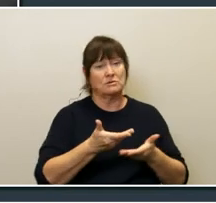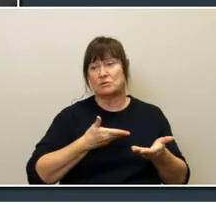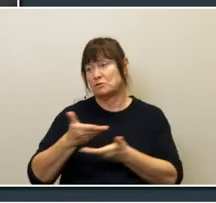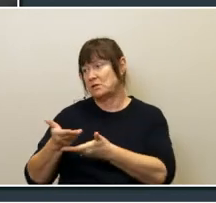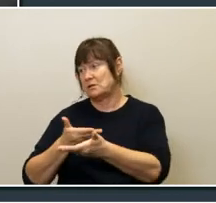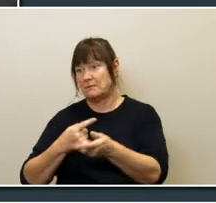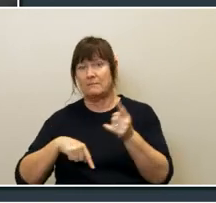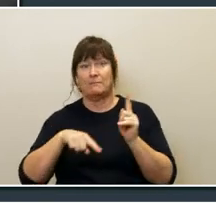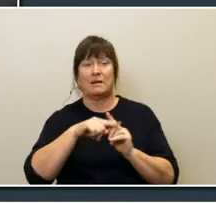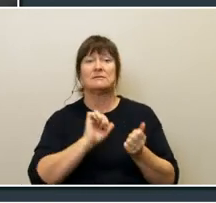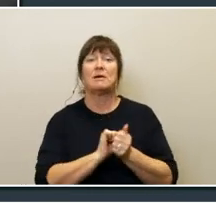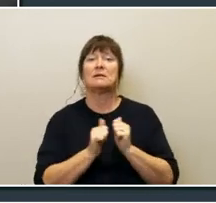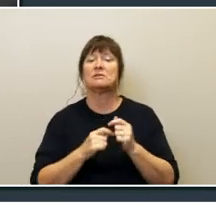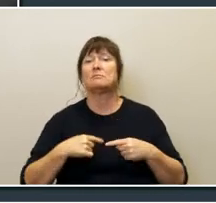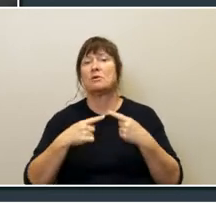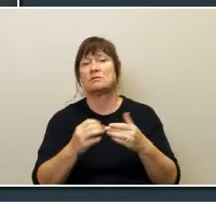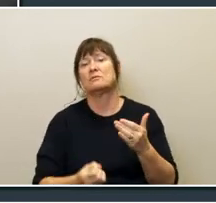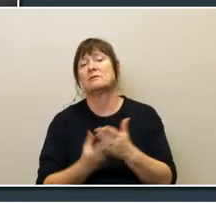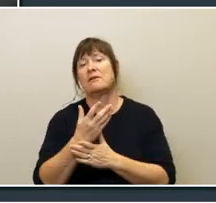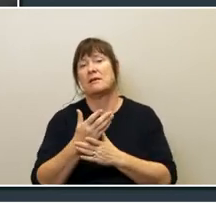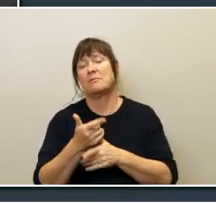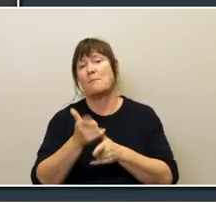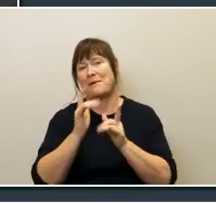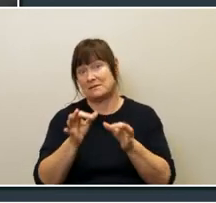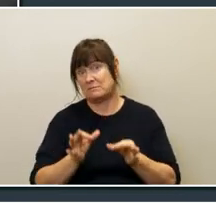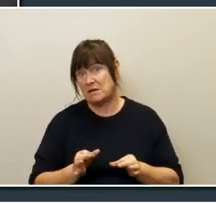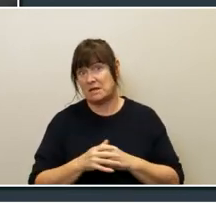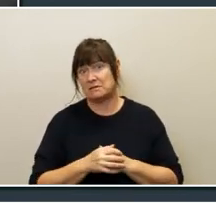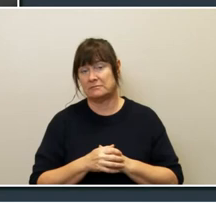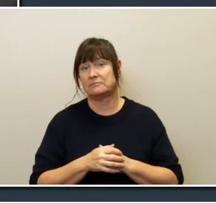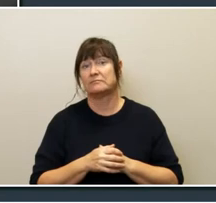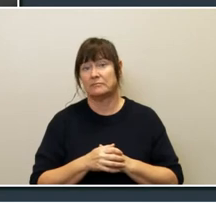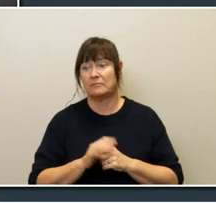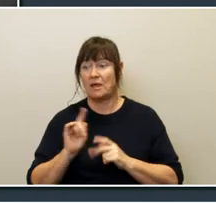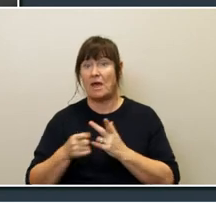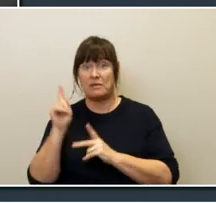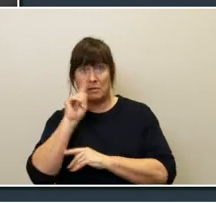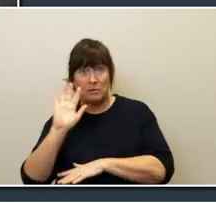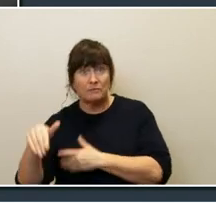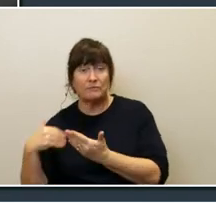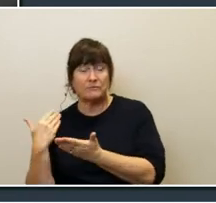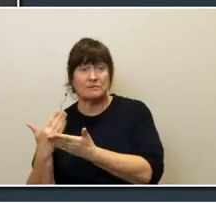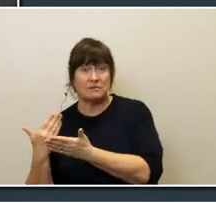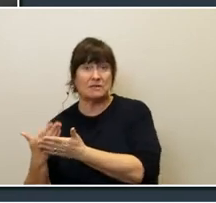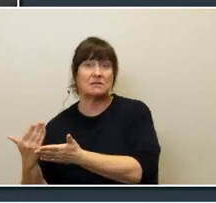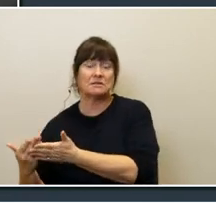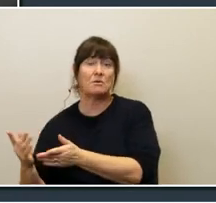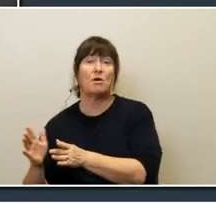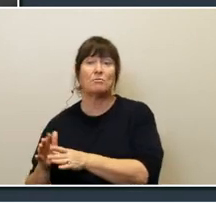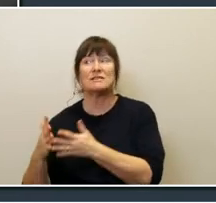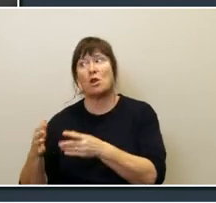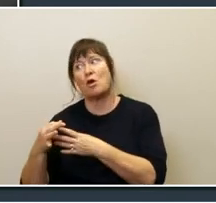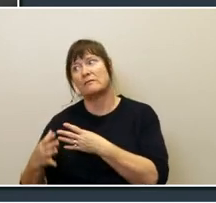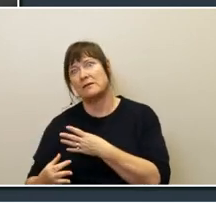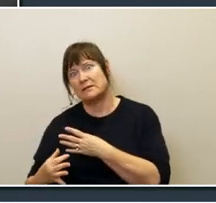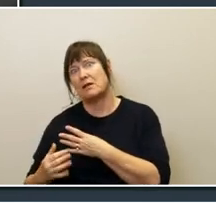and partnership process to develop that master plan. And as we've heard through various other submitters, through quite a lot of detail to